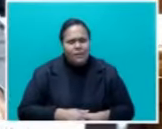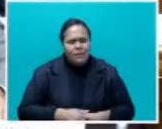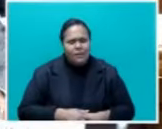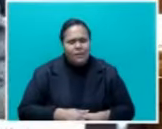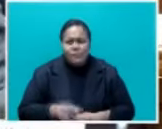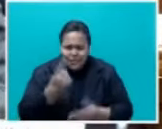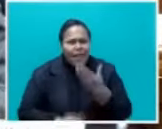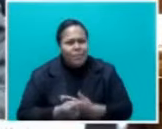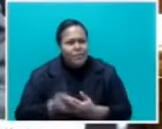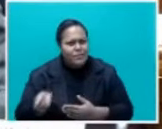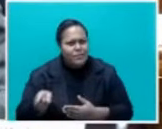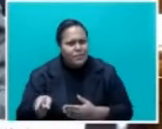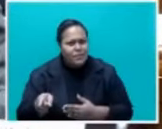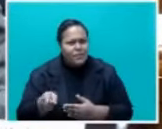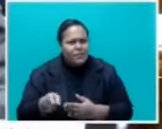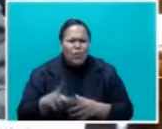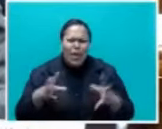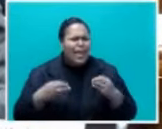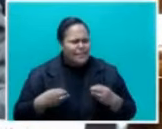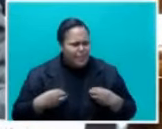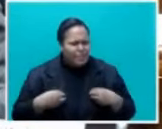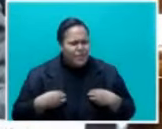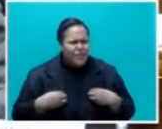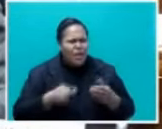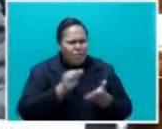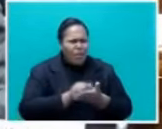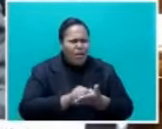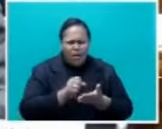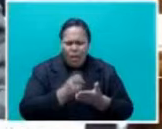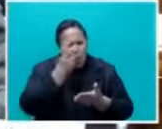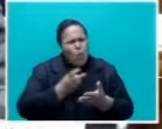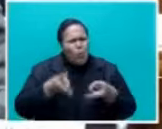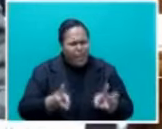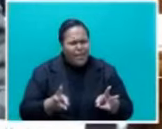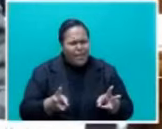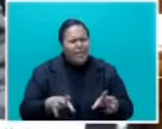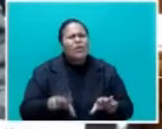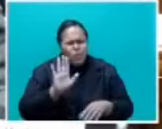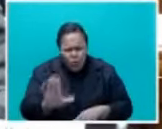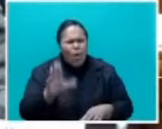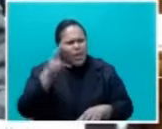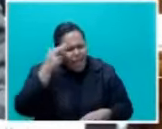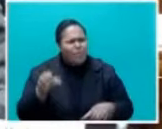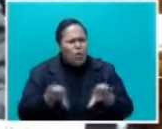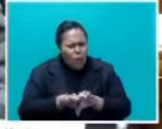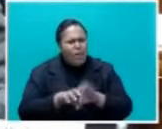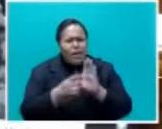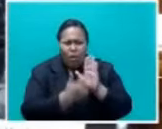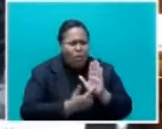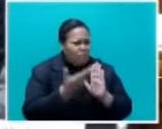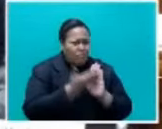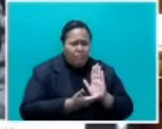of accepting common law principles of adopting common names. These common law principles, Mr. Speaker,